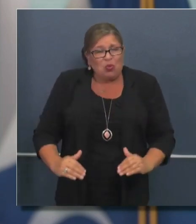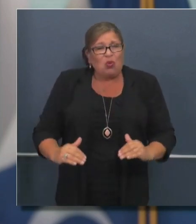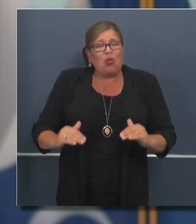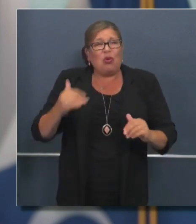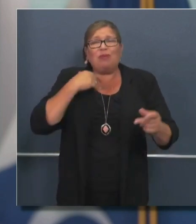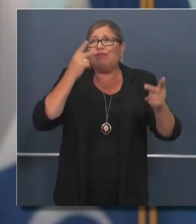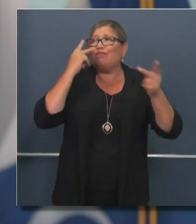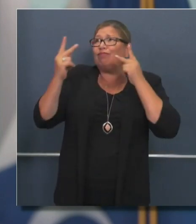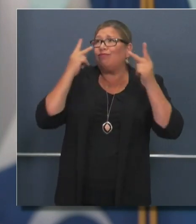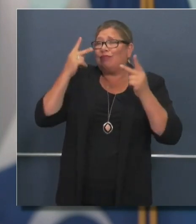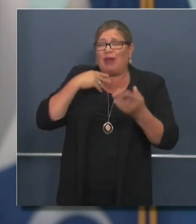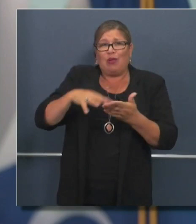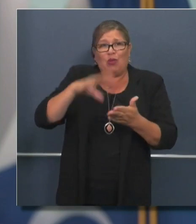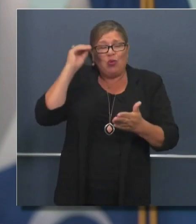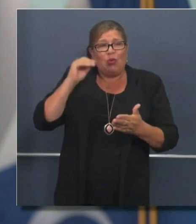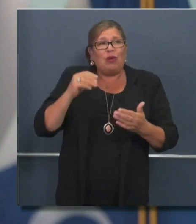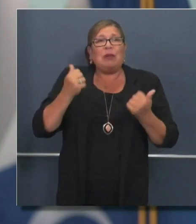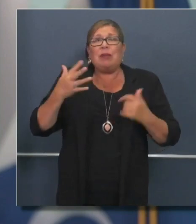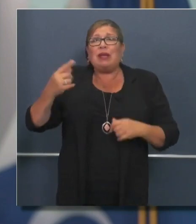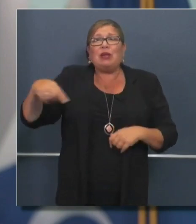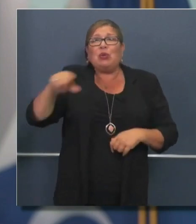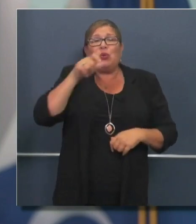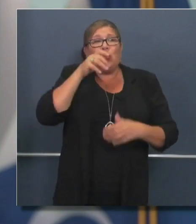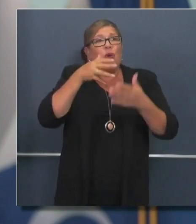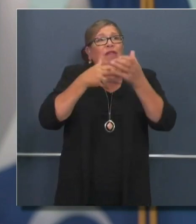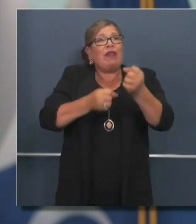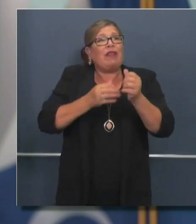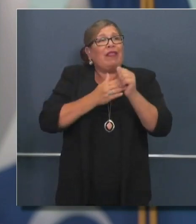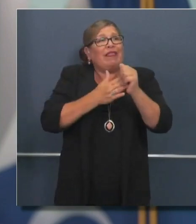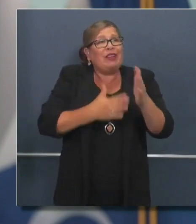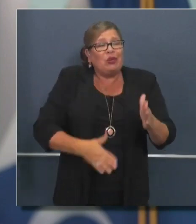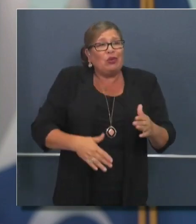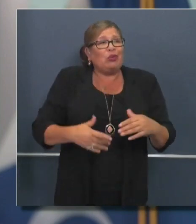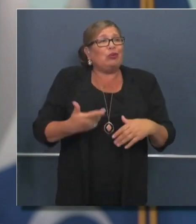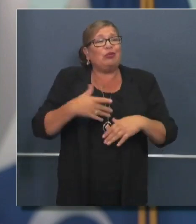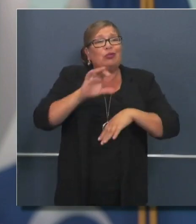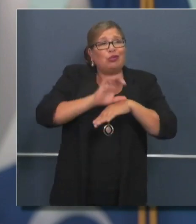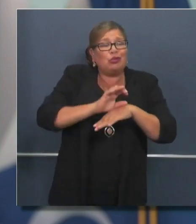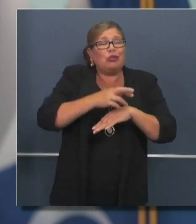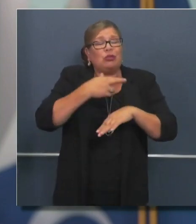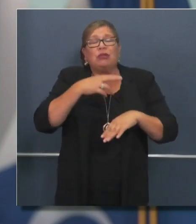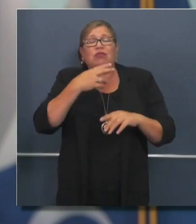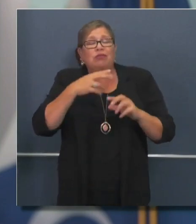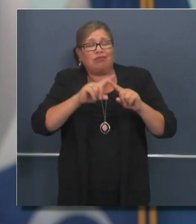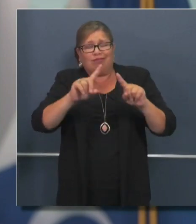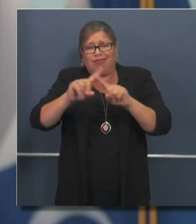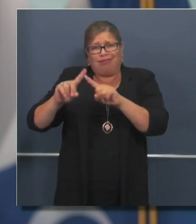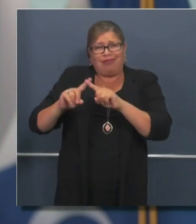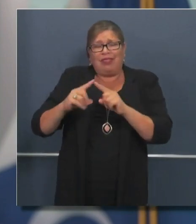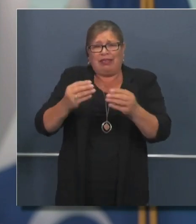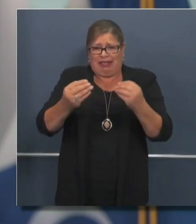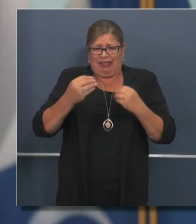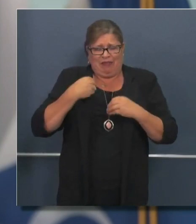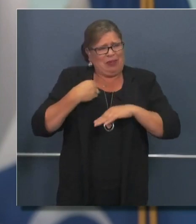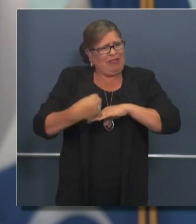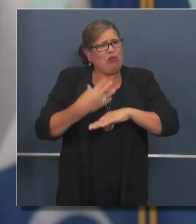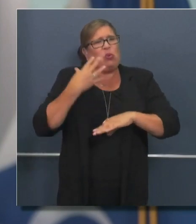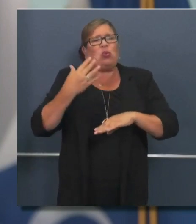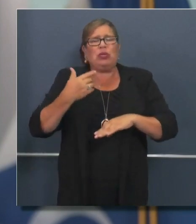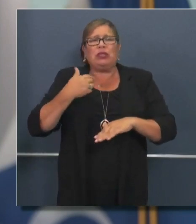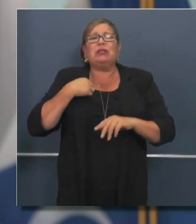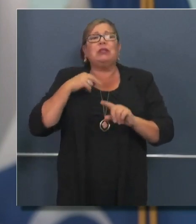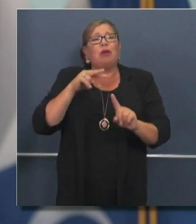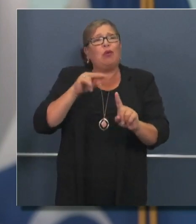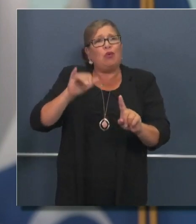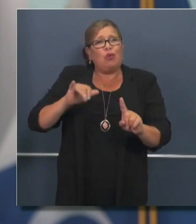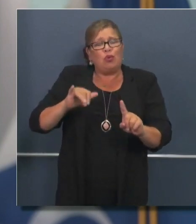many faith leaders had on my life. Father Cause at Santa Clara University reminding us that the Bible teaches us we're